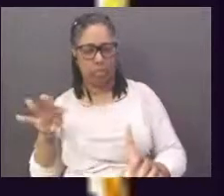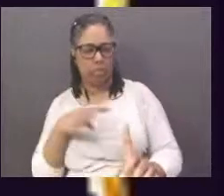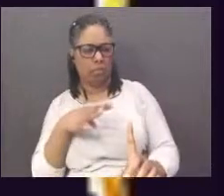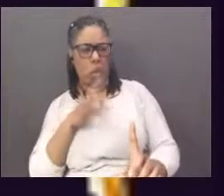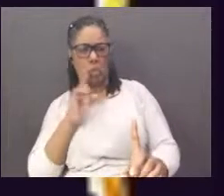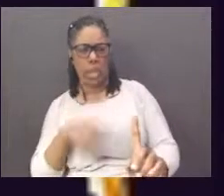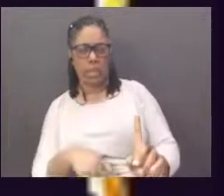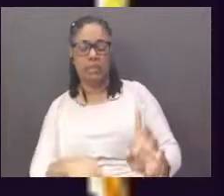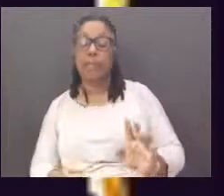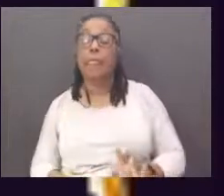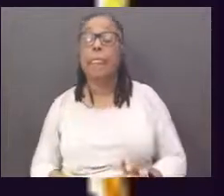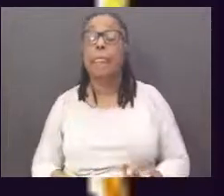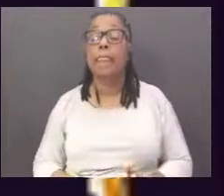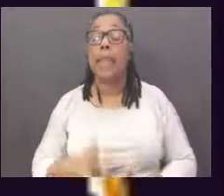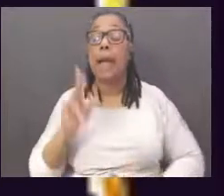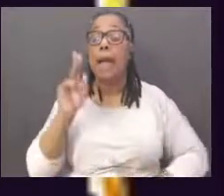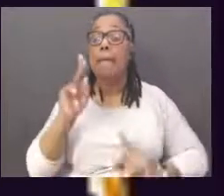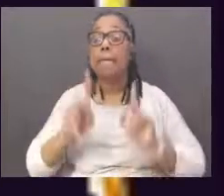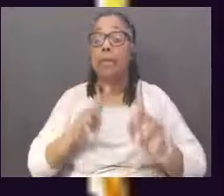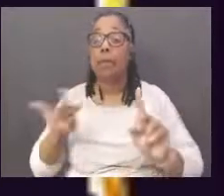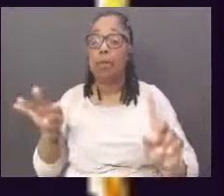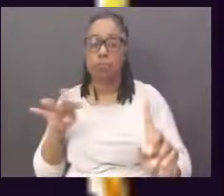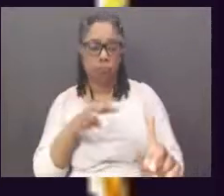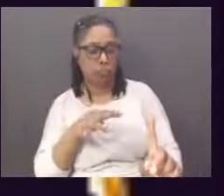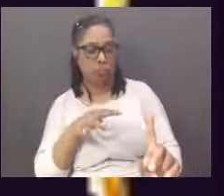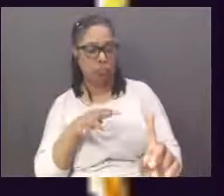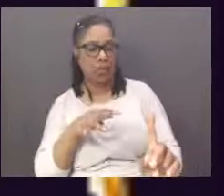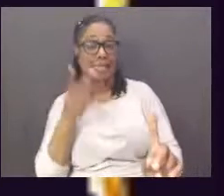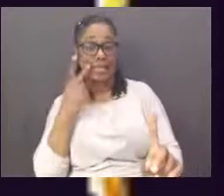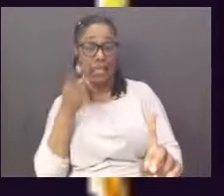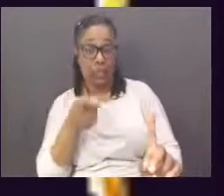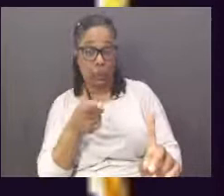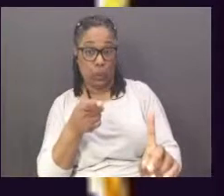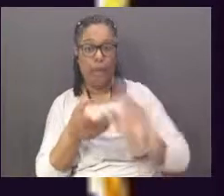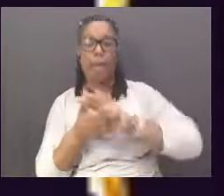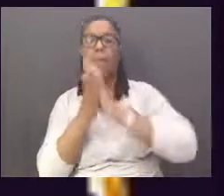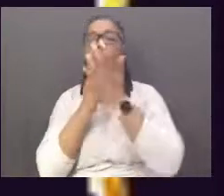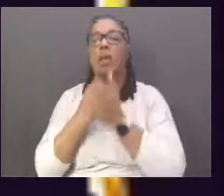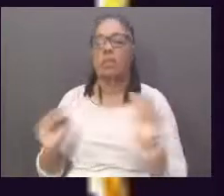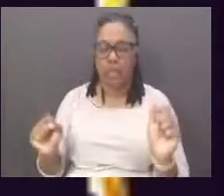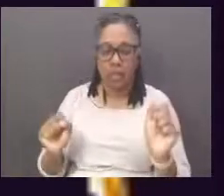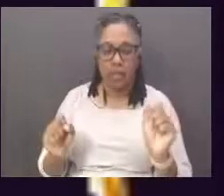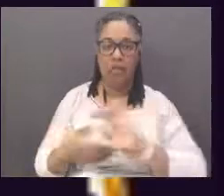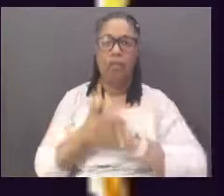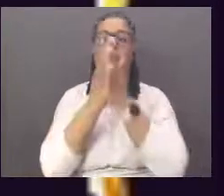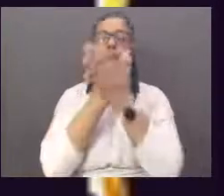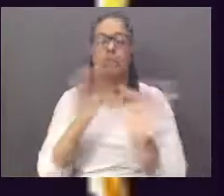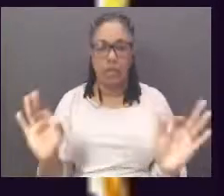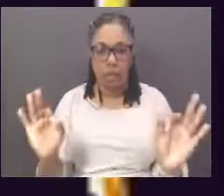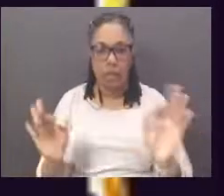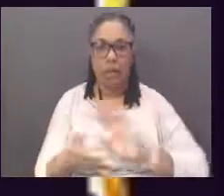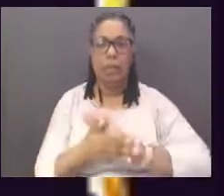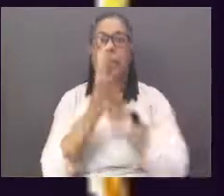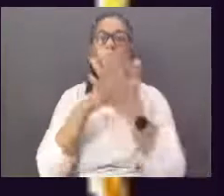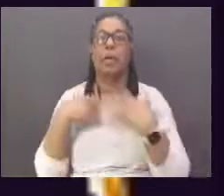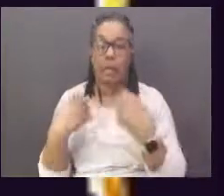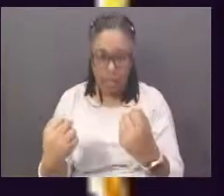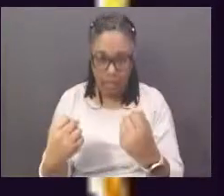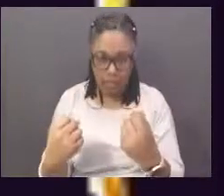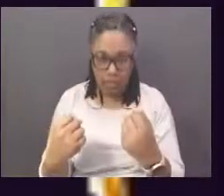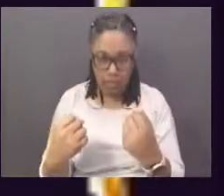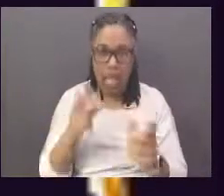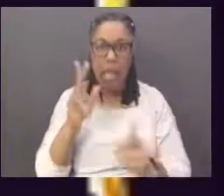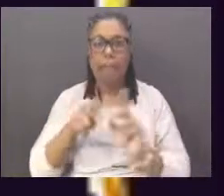People will be saved. People will be set free. People will be healed. People will